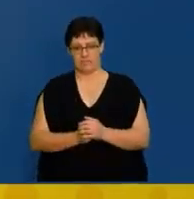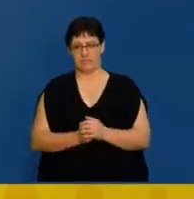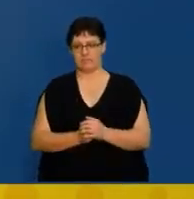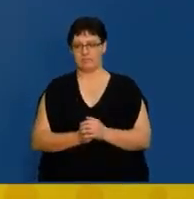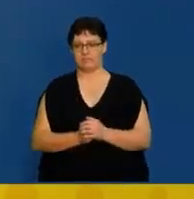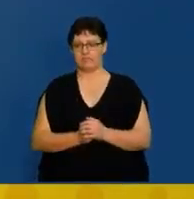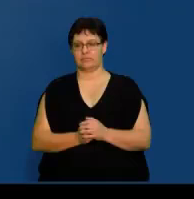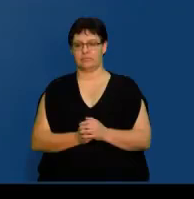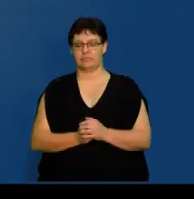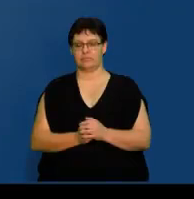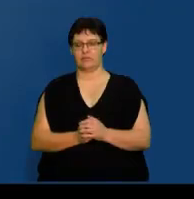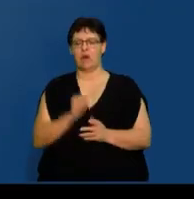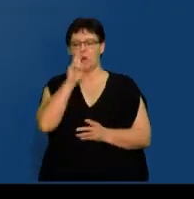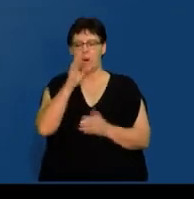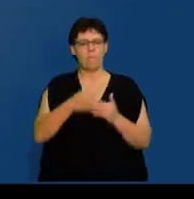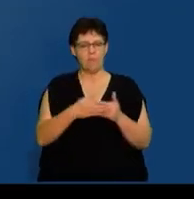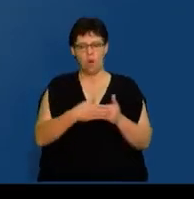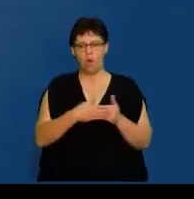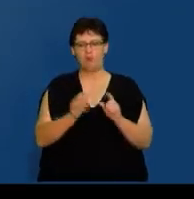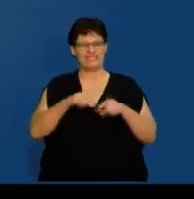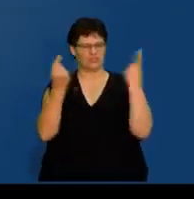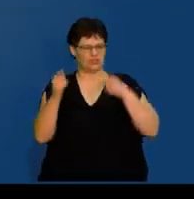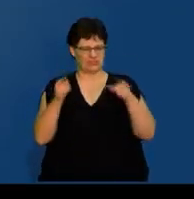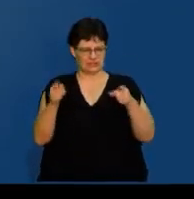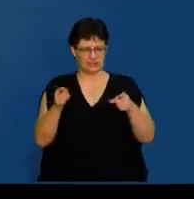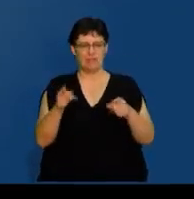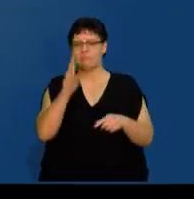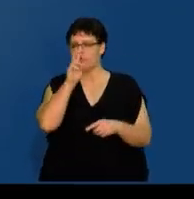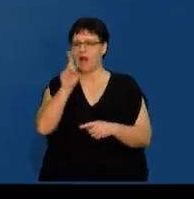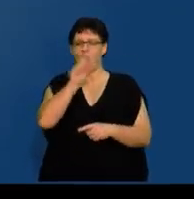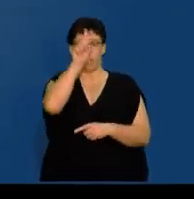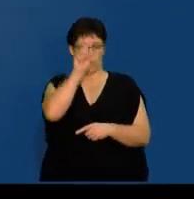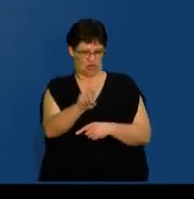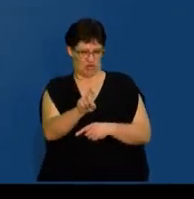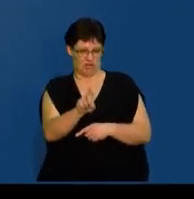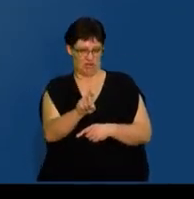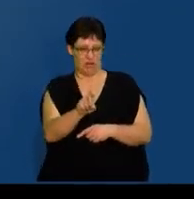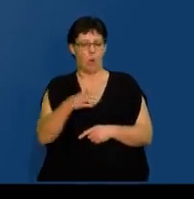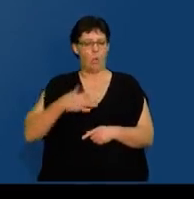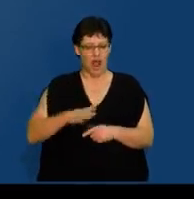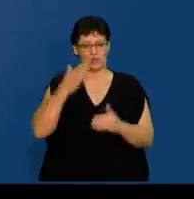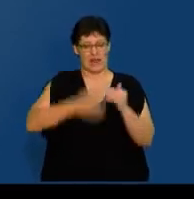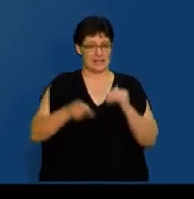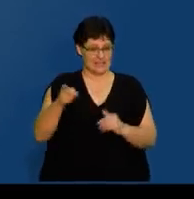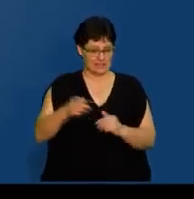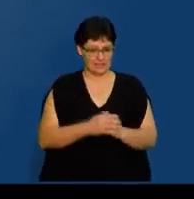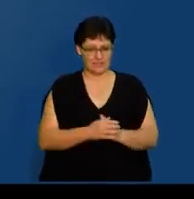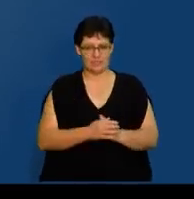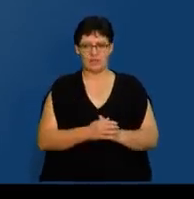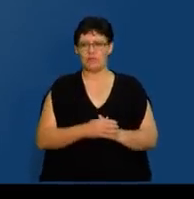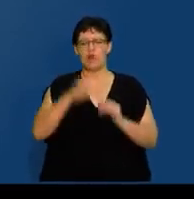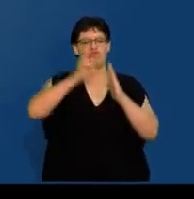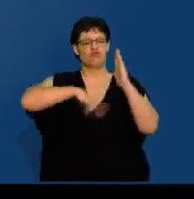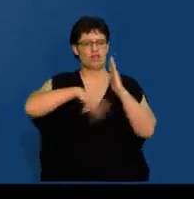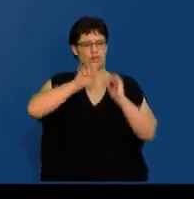We're going to look at a few more differences, and here's a question which I'd like to end off with. I'm going to read through the